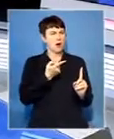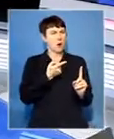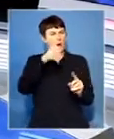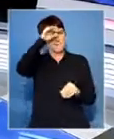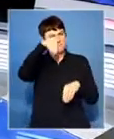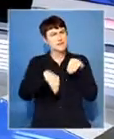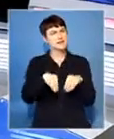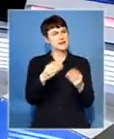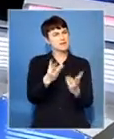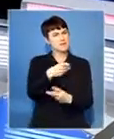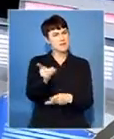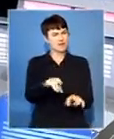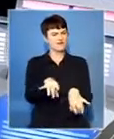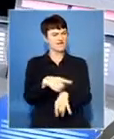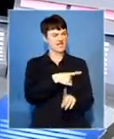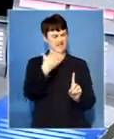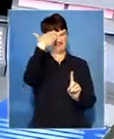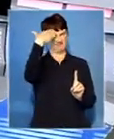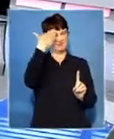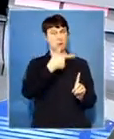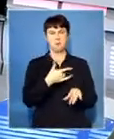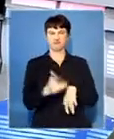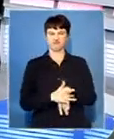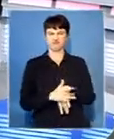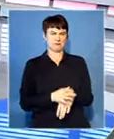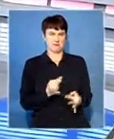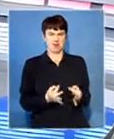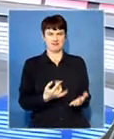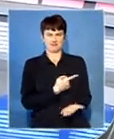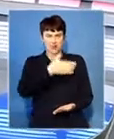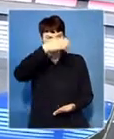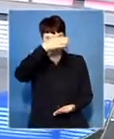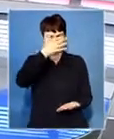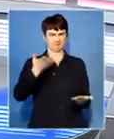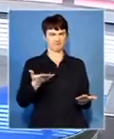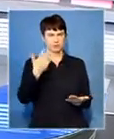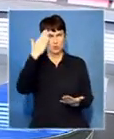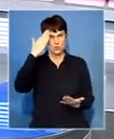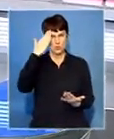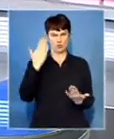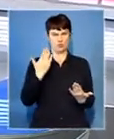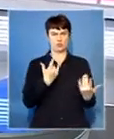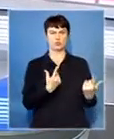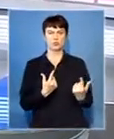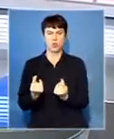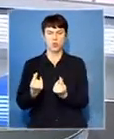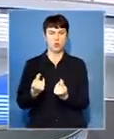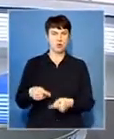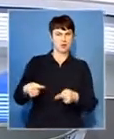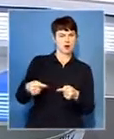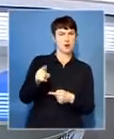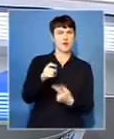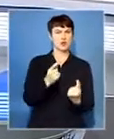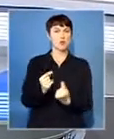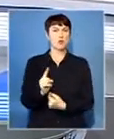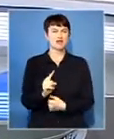someone who knows, who's a seasoned politician, who knows, what to do in times of conflict, but also